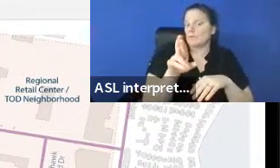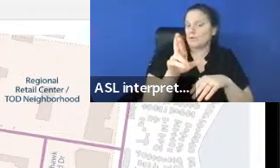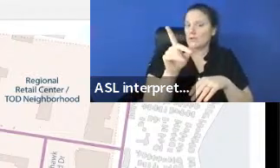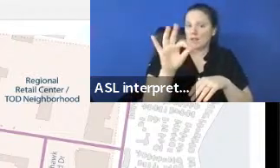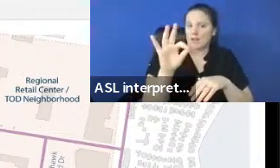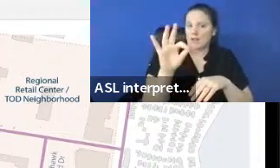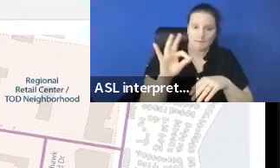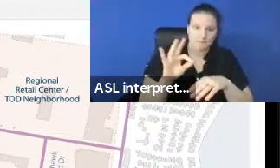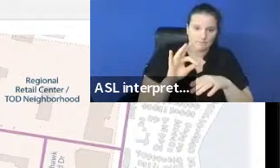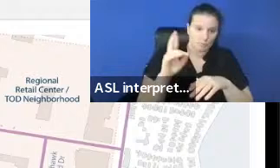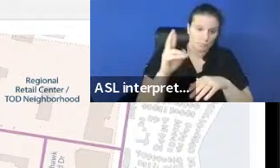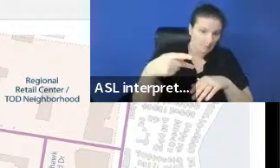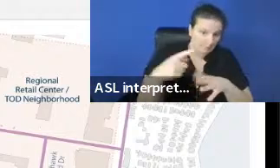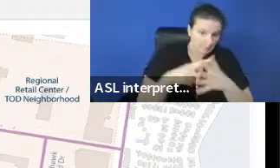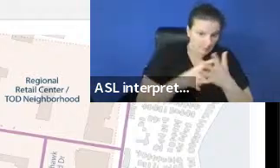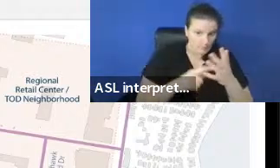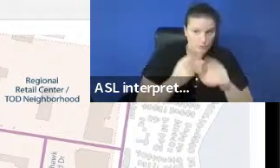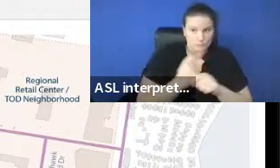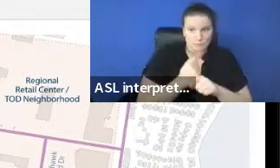negotiate?